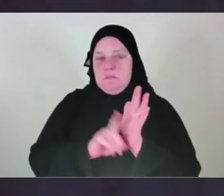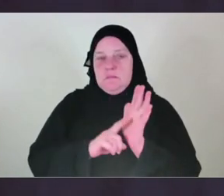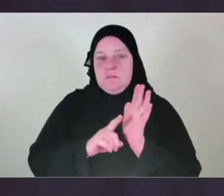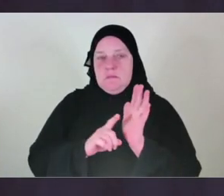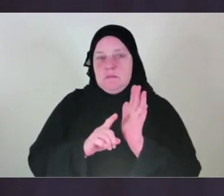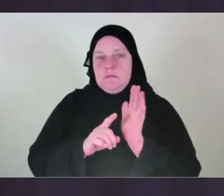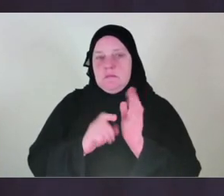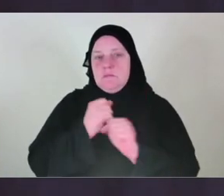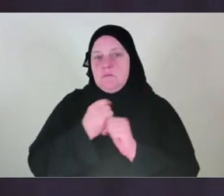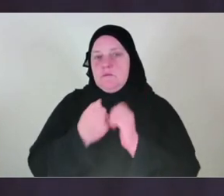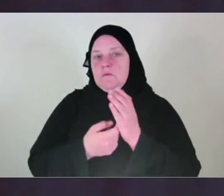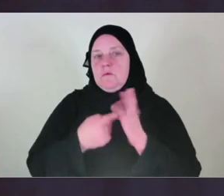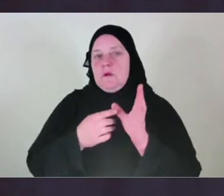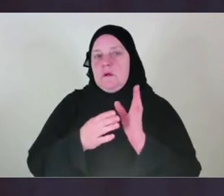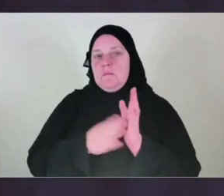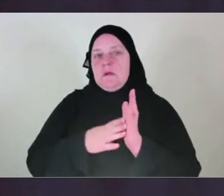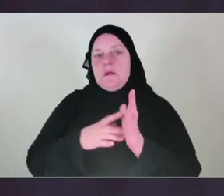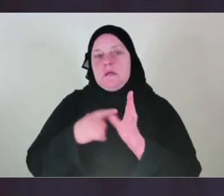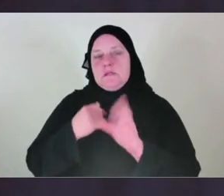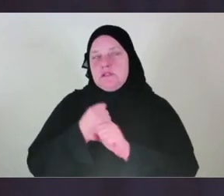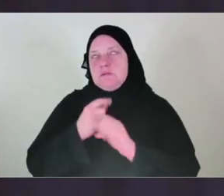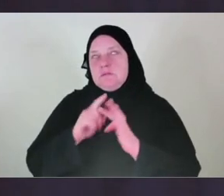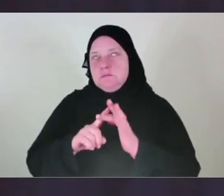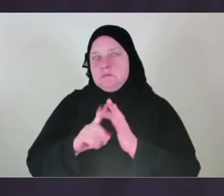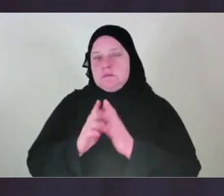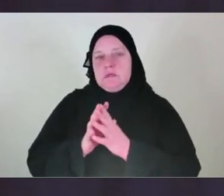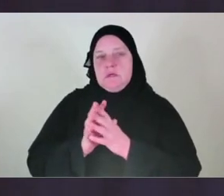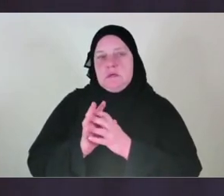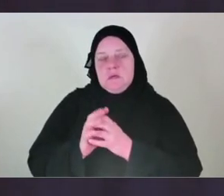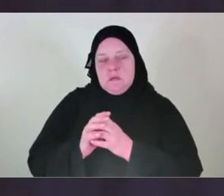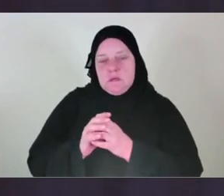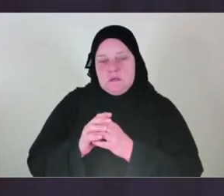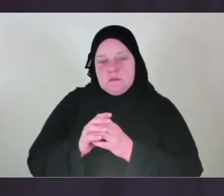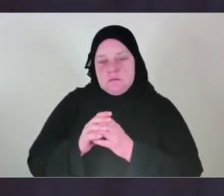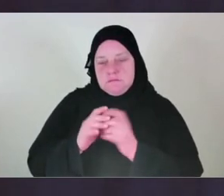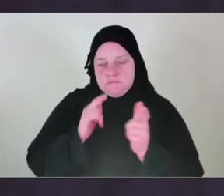this hadith. He says, "Qad kathurat alayha